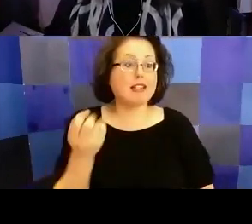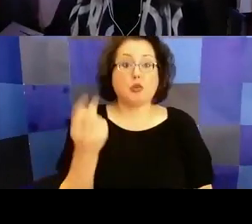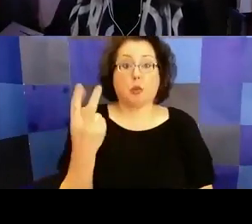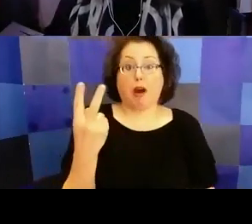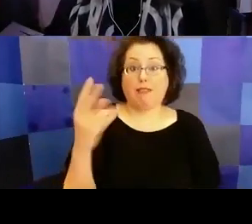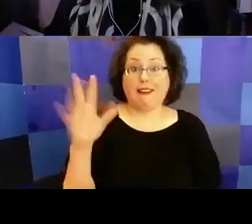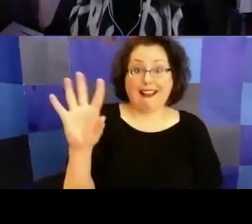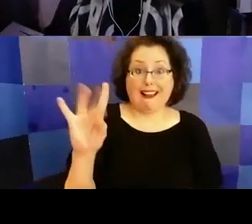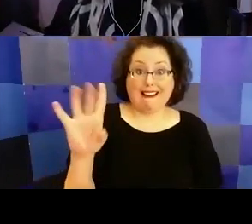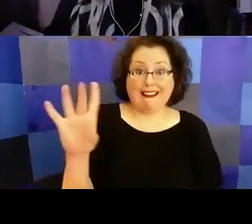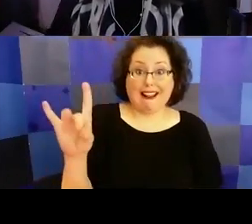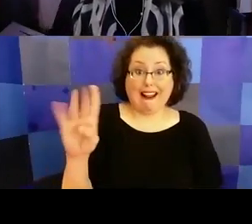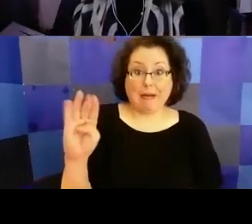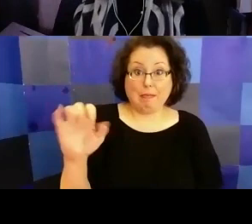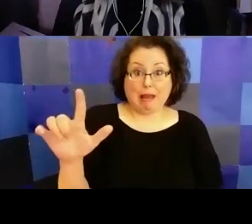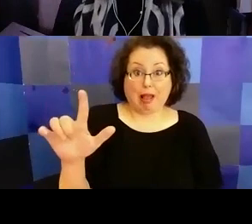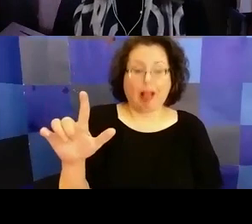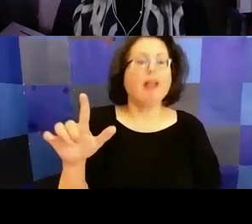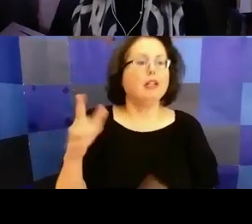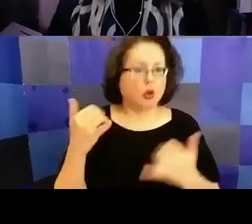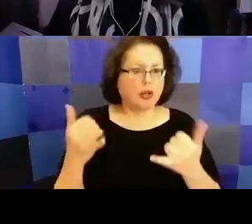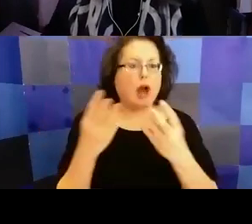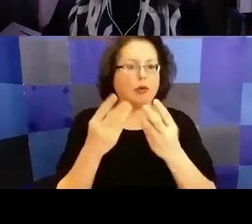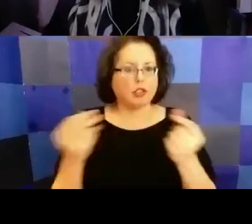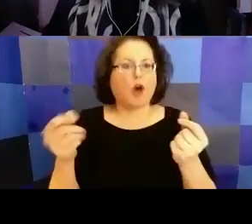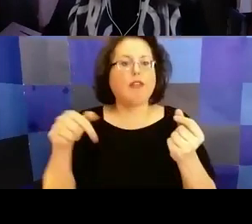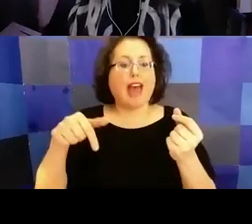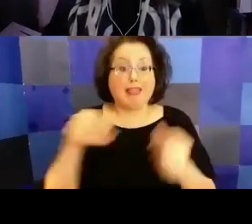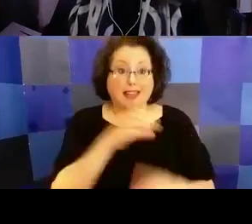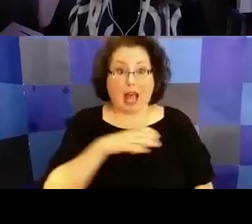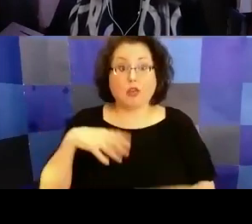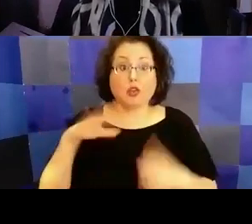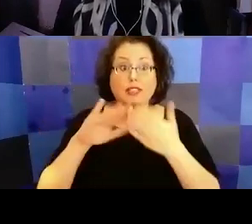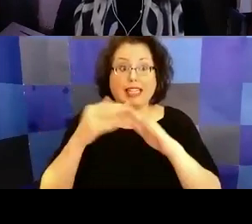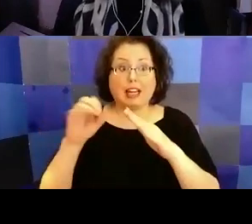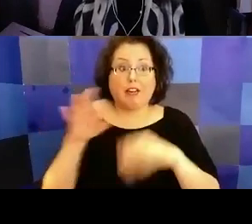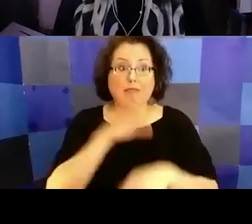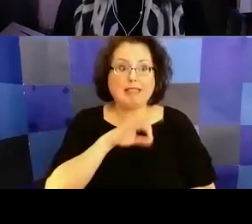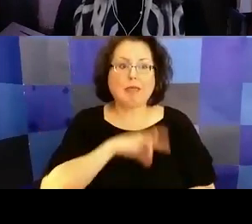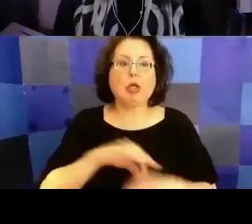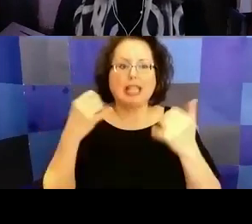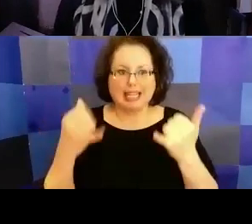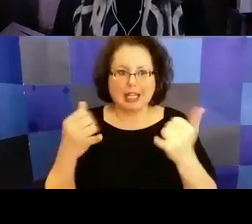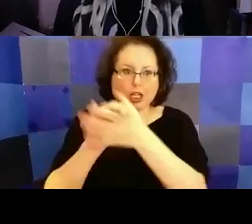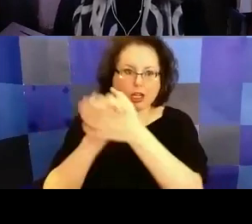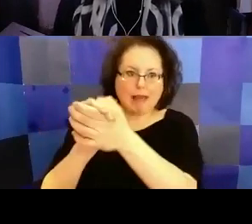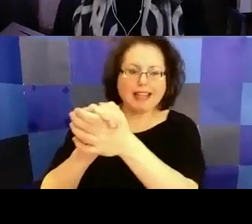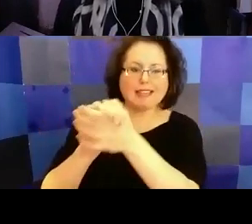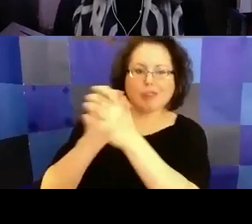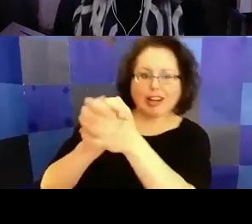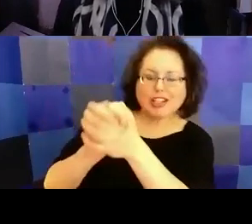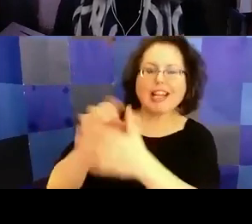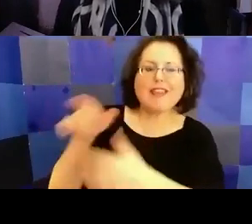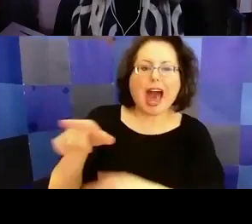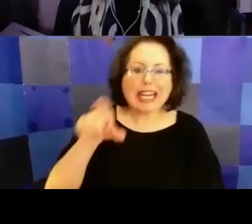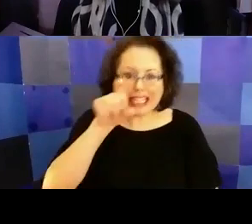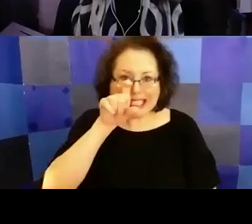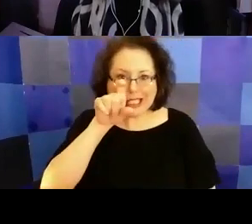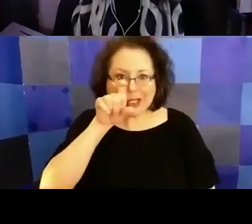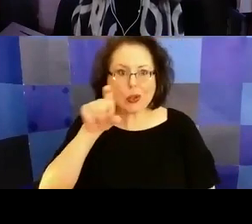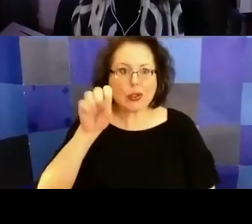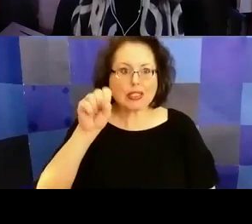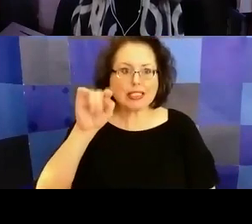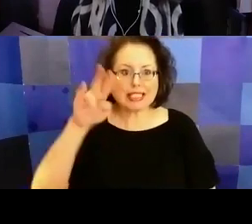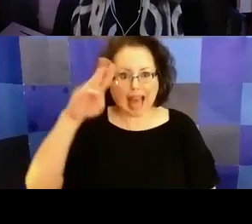1288. Now, therefore, be it resolved that the Council of the City of Pittsburgh does hereby commend and congratulate Eagle Scout Dante